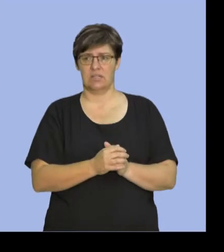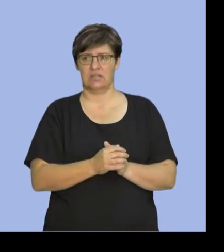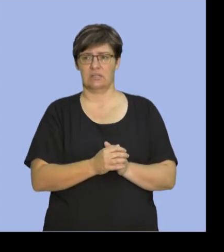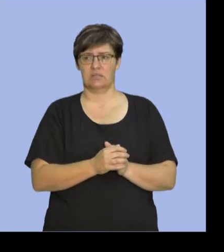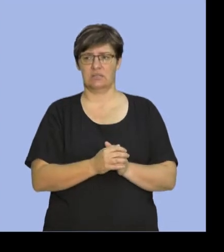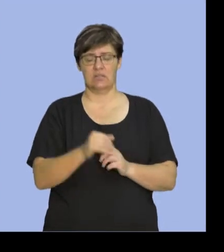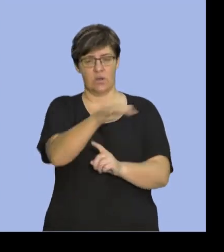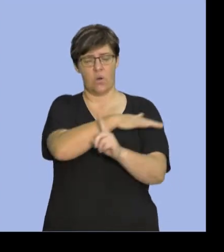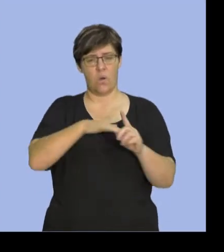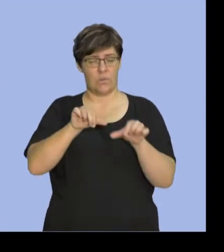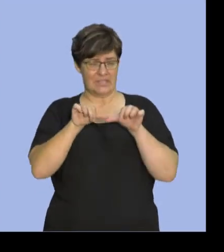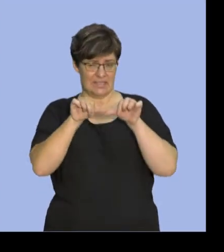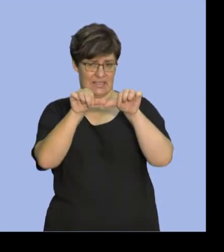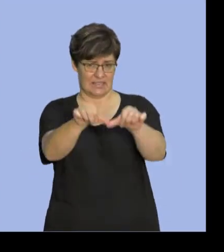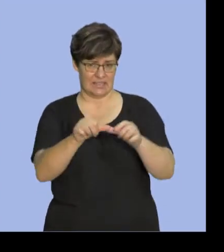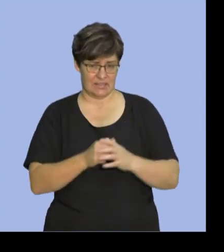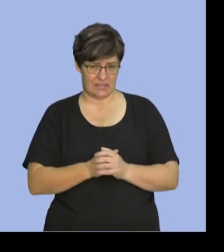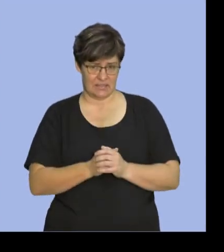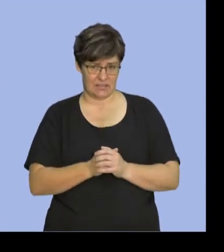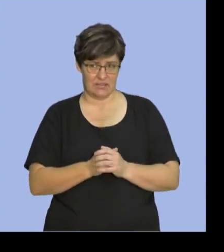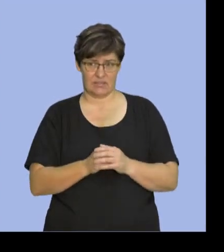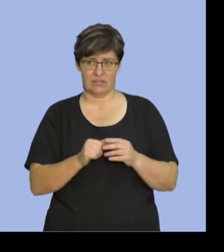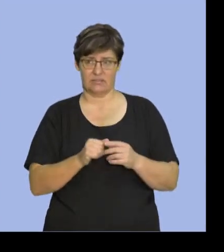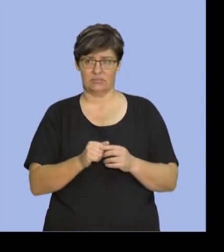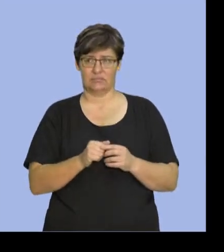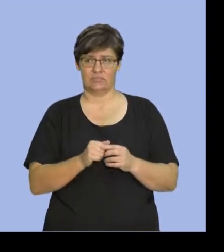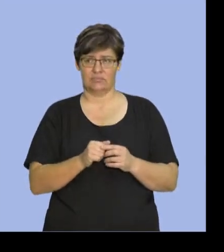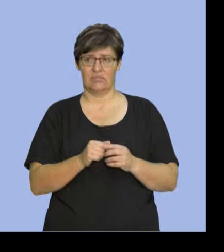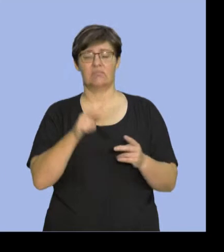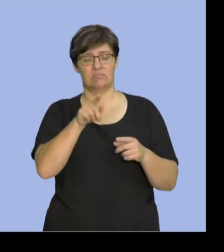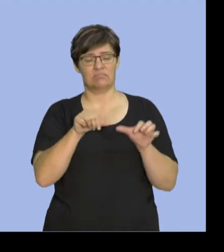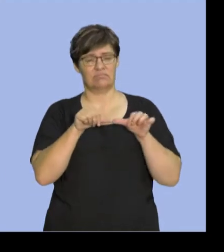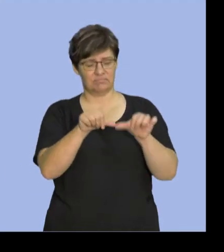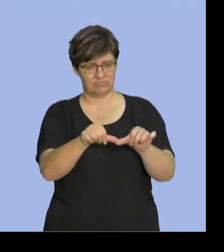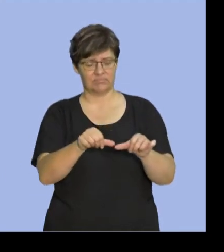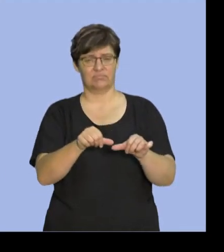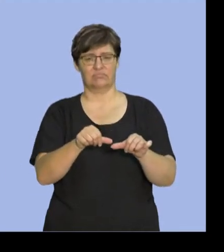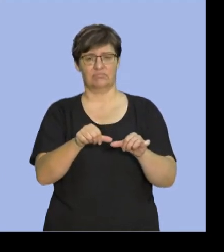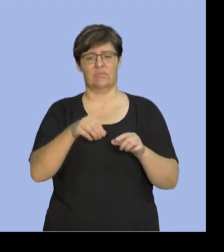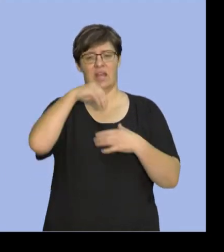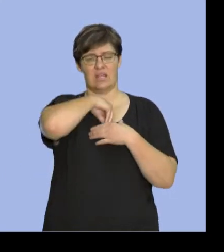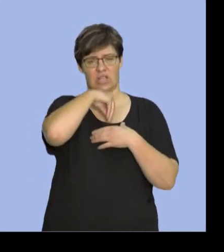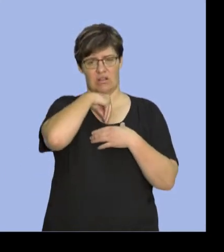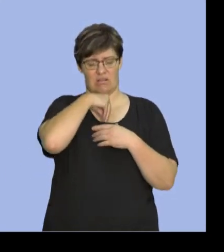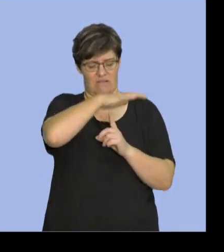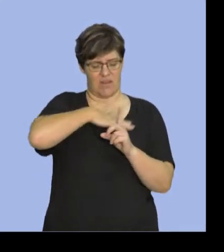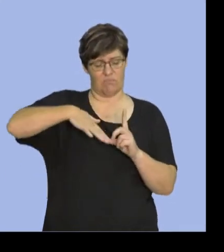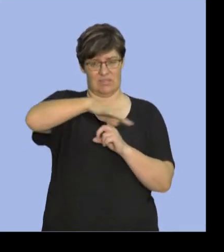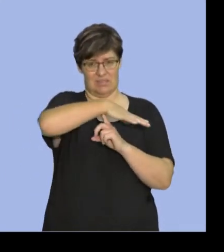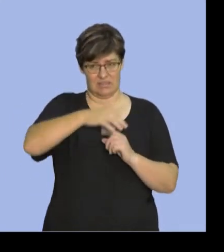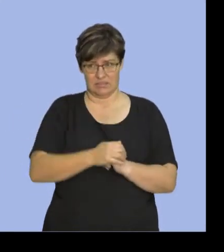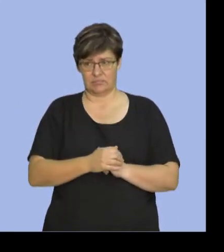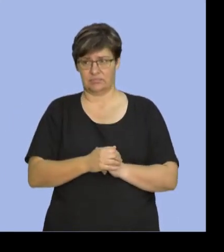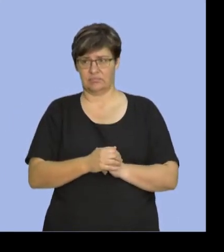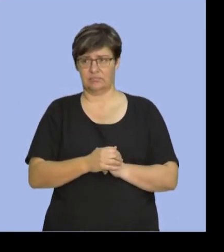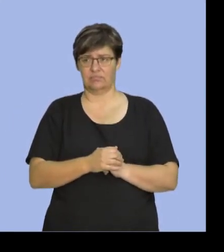will continue to use today is homeostasis, again, maintaining a constant internal environment. The